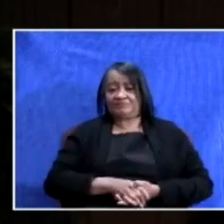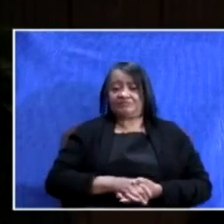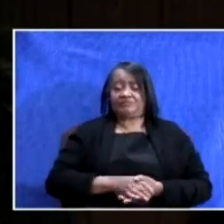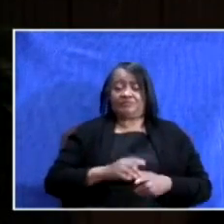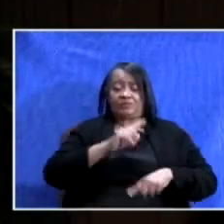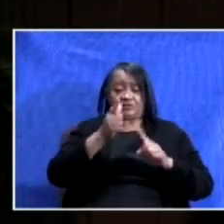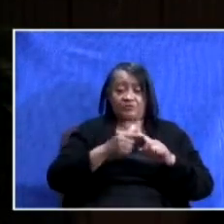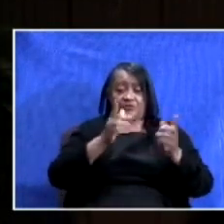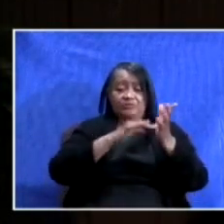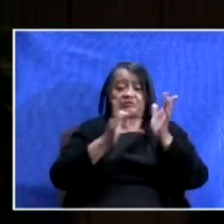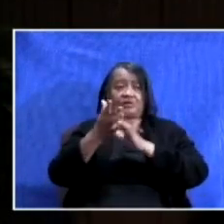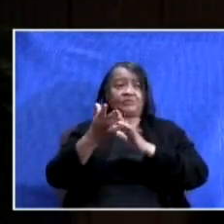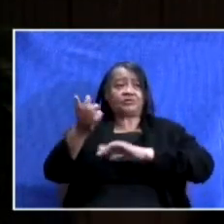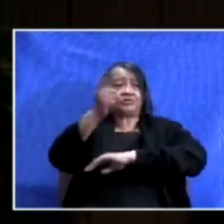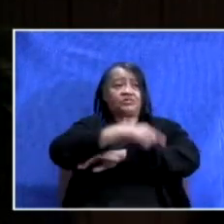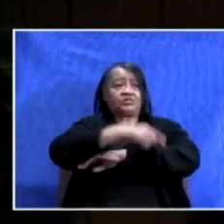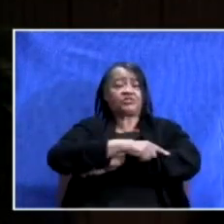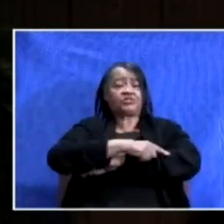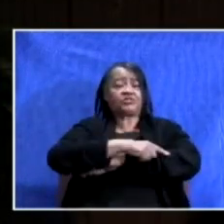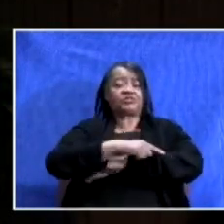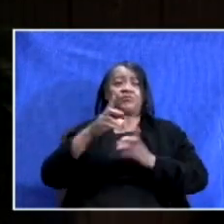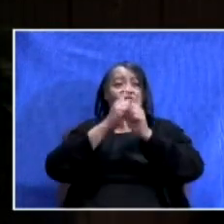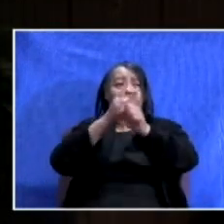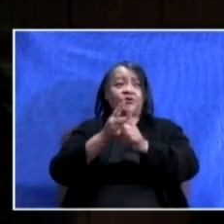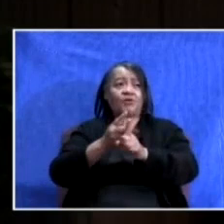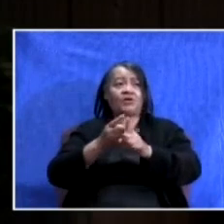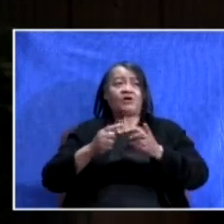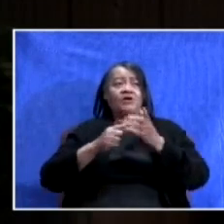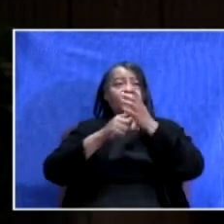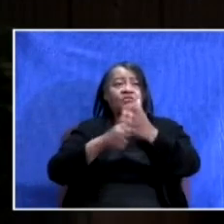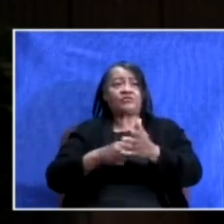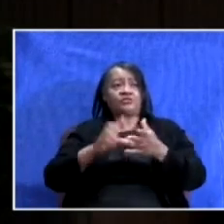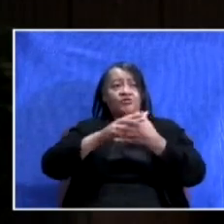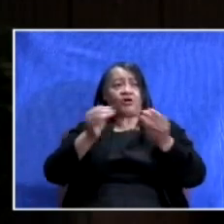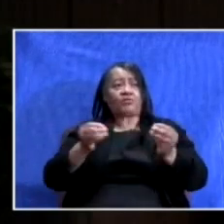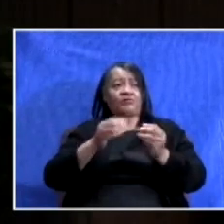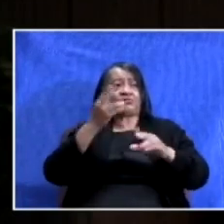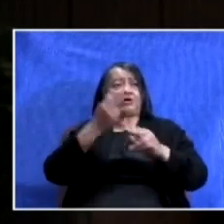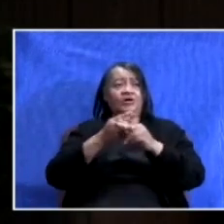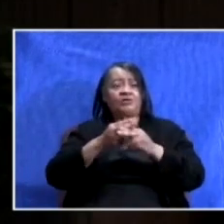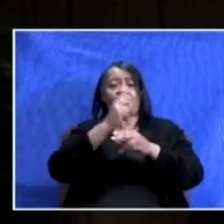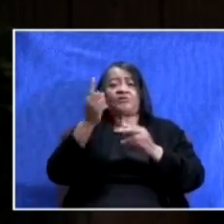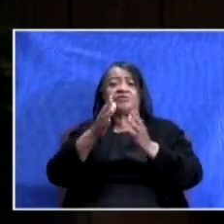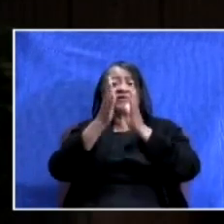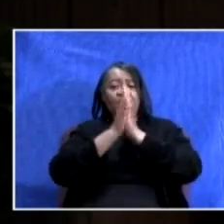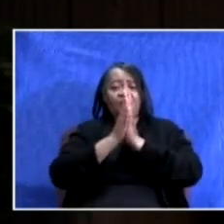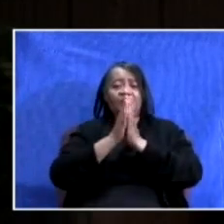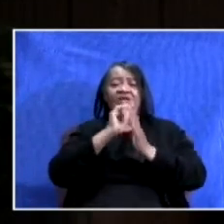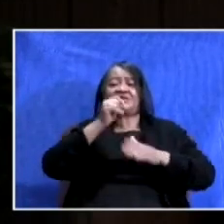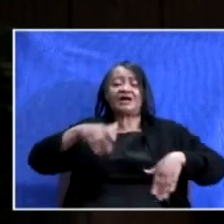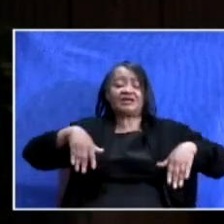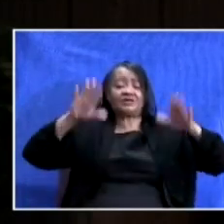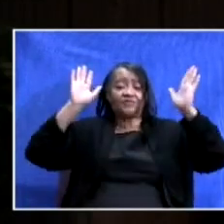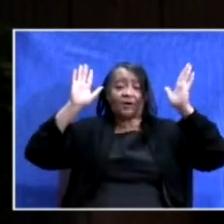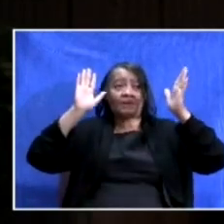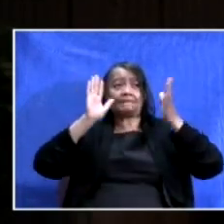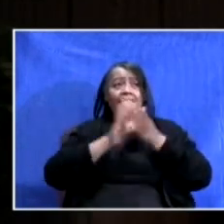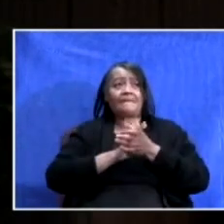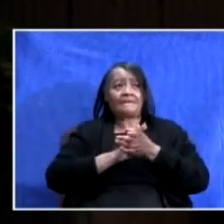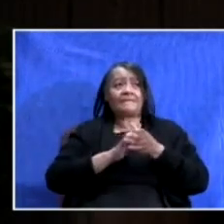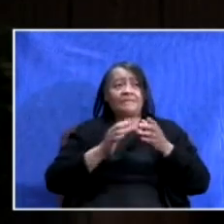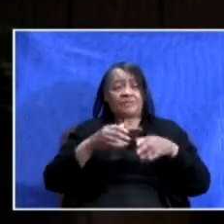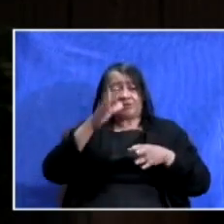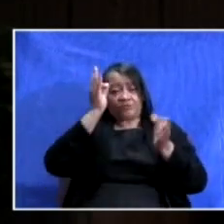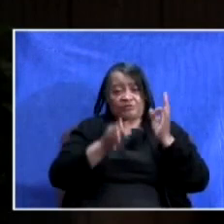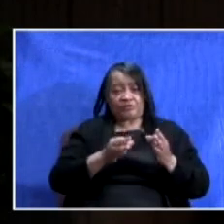It says, one day Jesus told his disciples a story to show that they should always pray and never give up. There was a